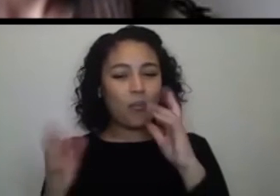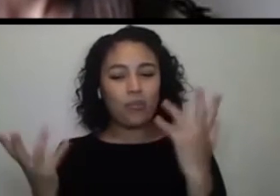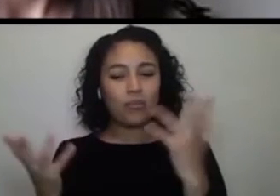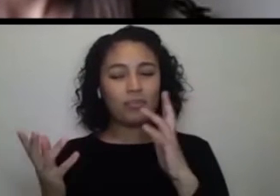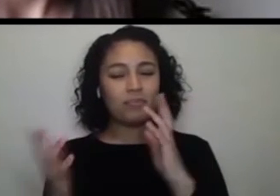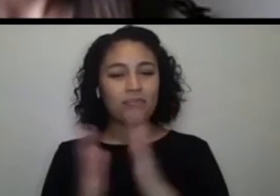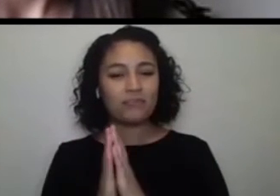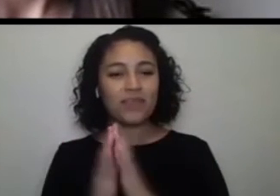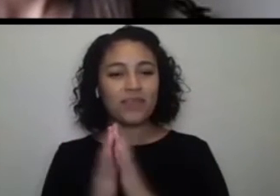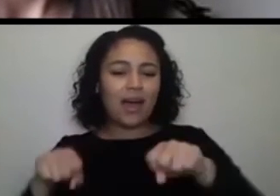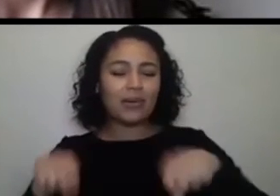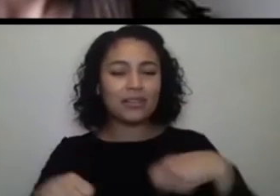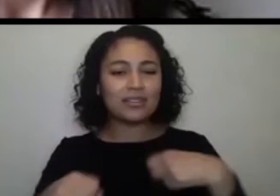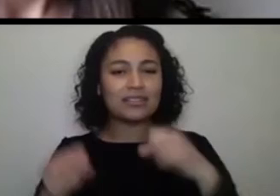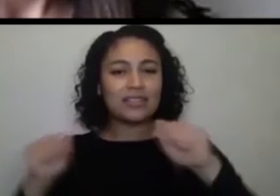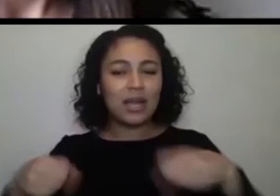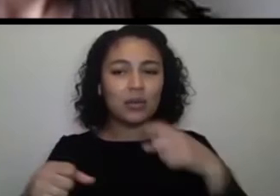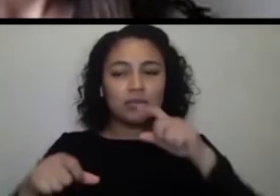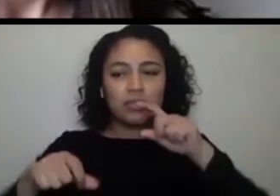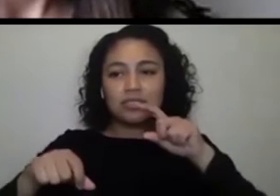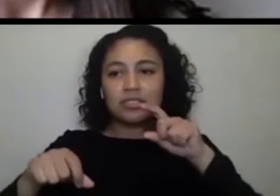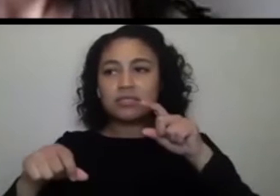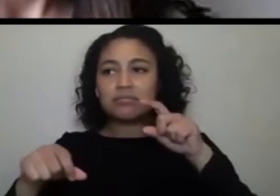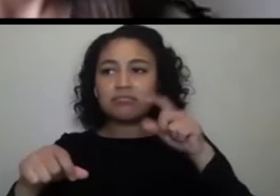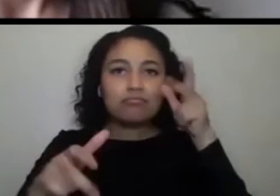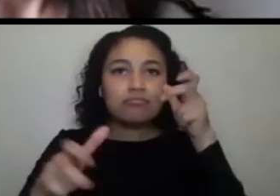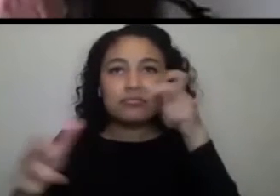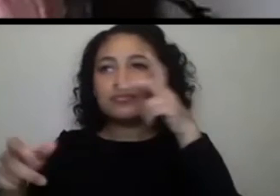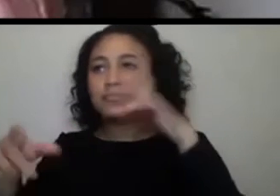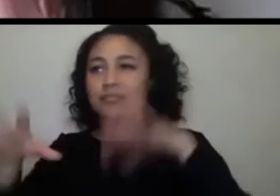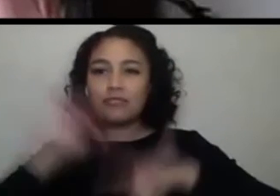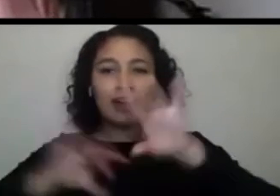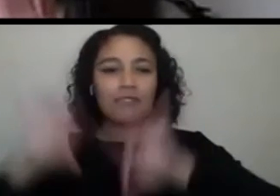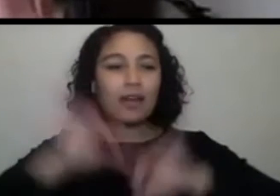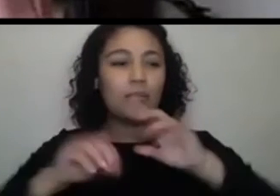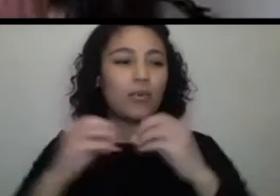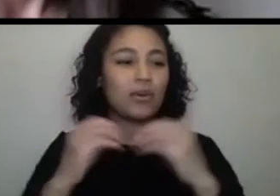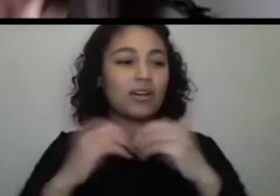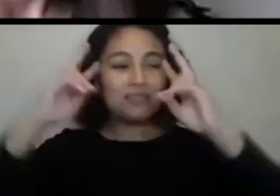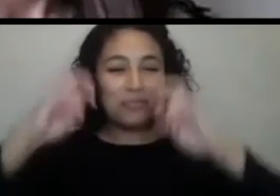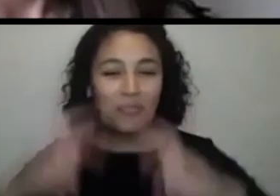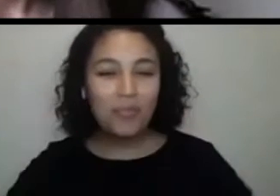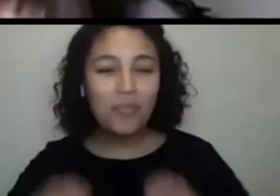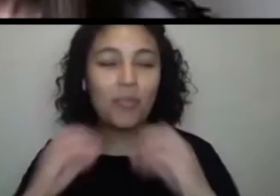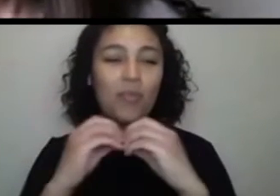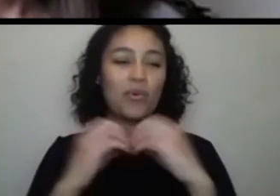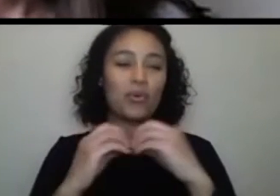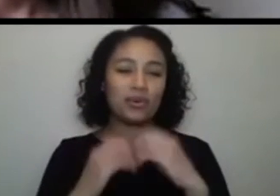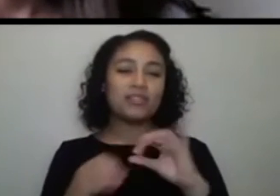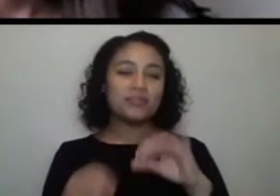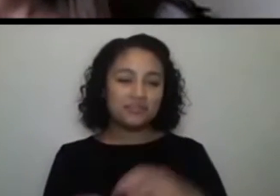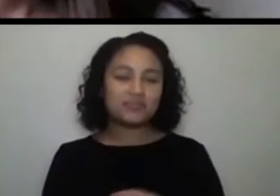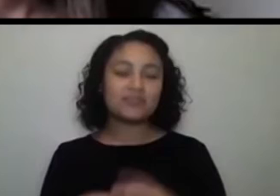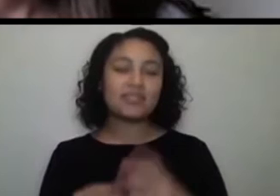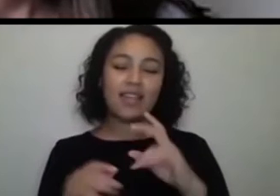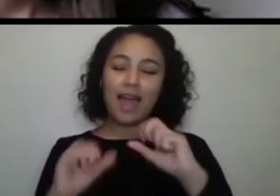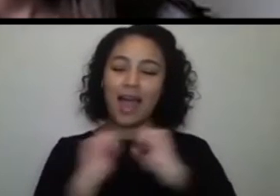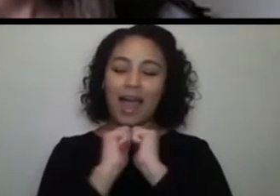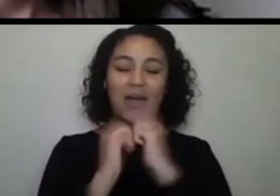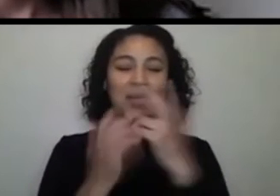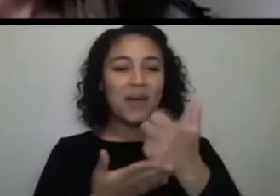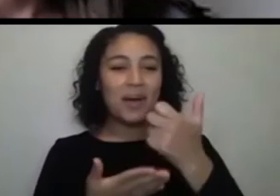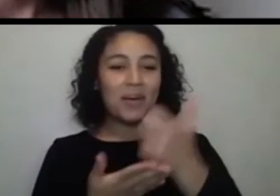can we find out? And that experience makes the child a primary source. How do you know it?